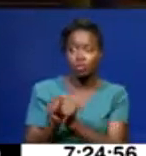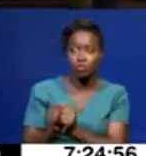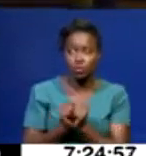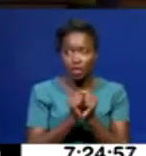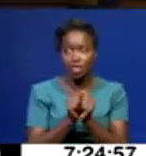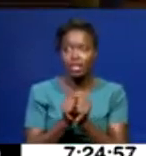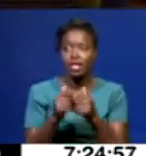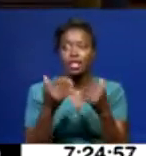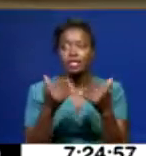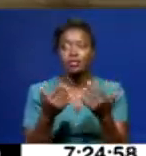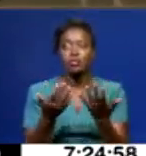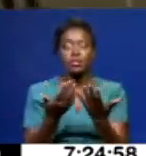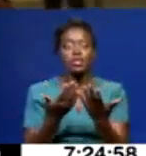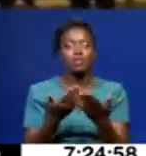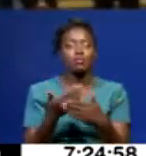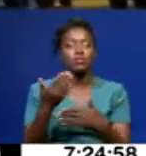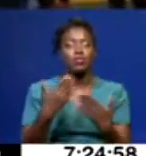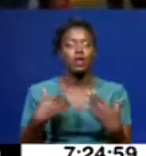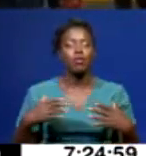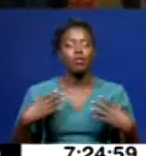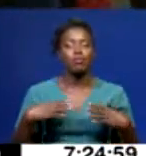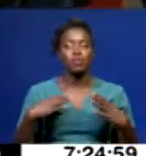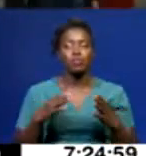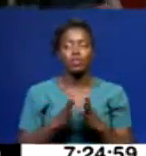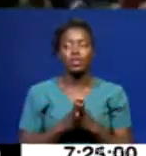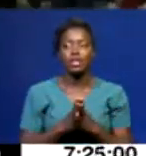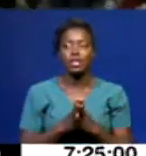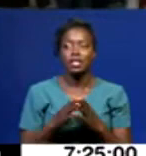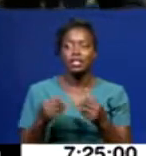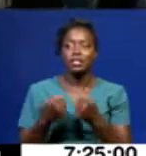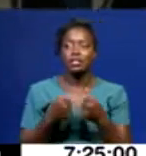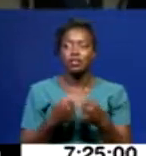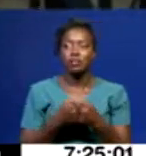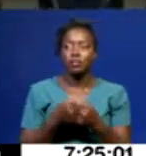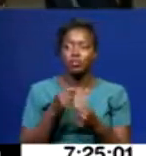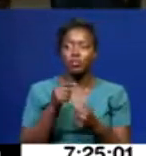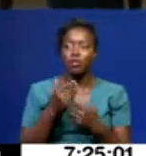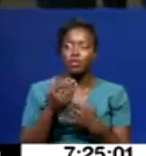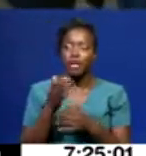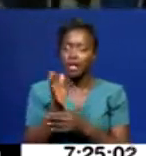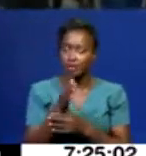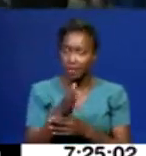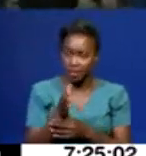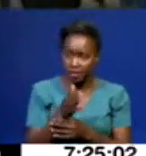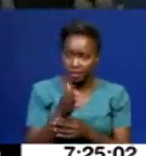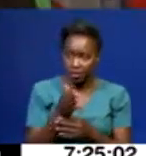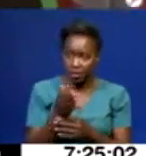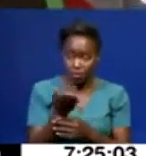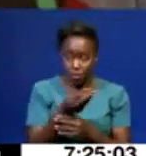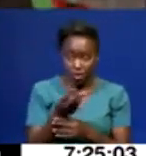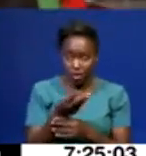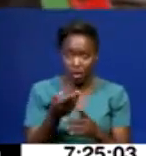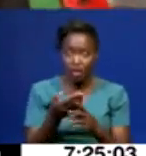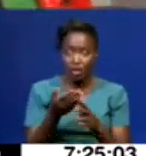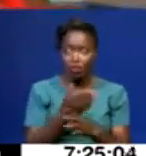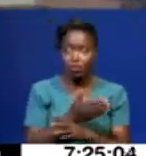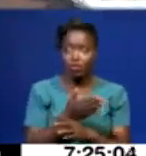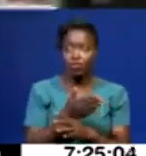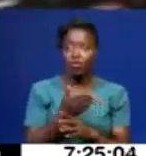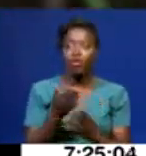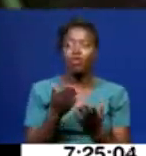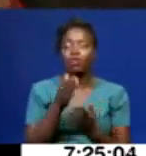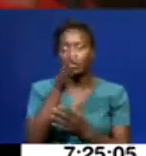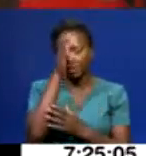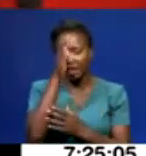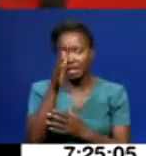play in front of our fans. Harambee Stars itachuana na Pakistan kesho kutoa kabla ya kukabiliana na wenyeji Mauritius siku ya